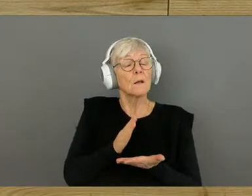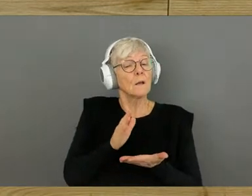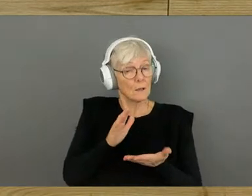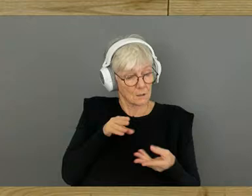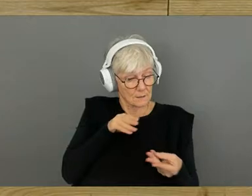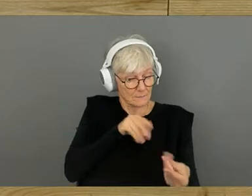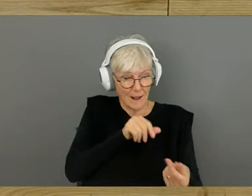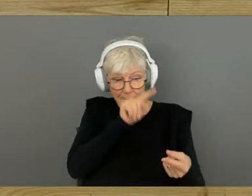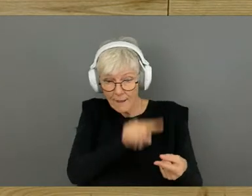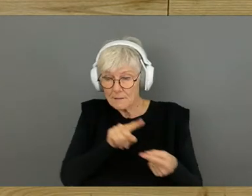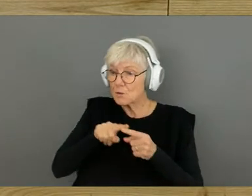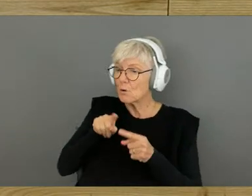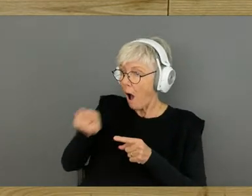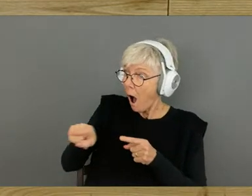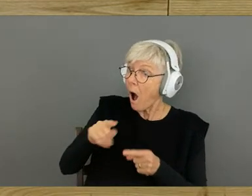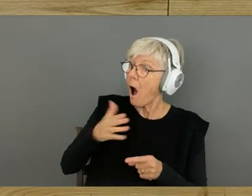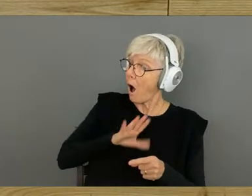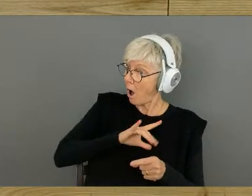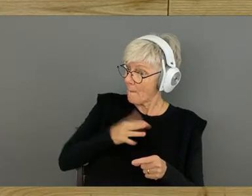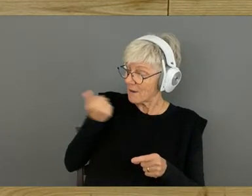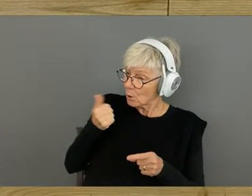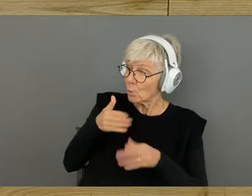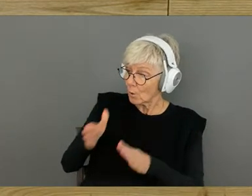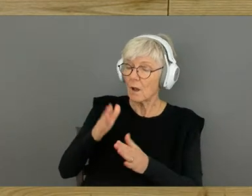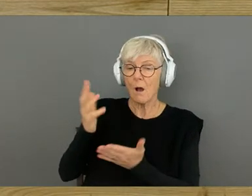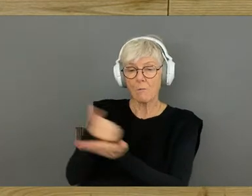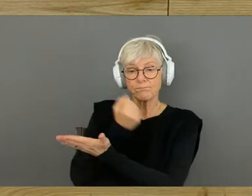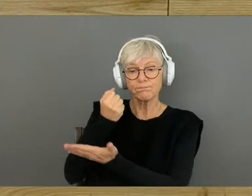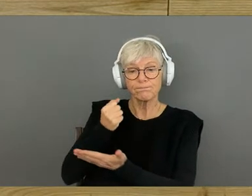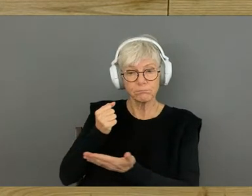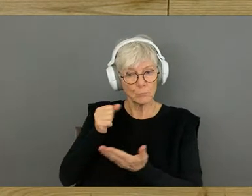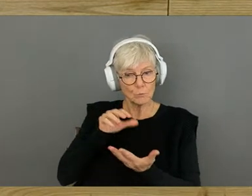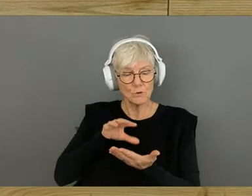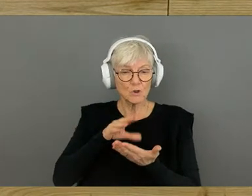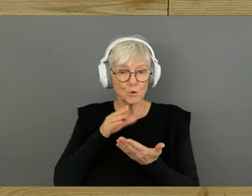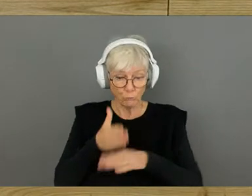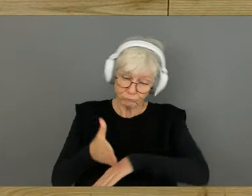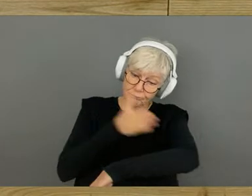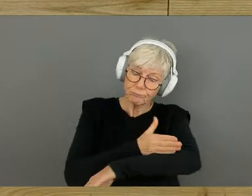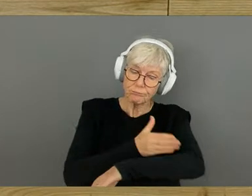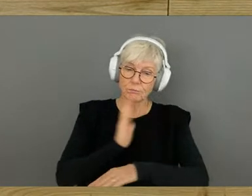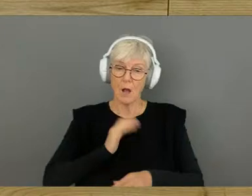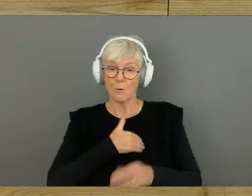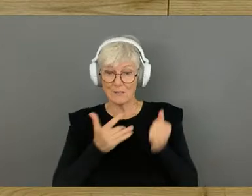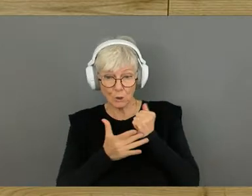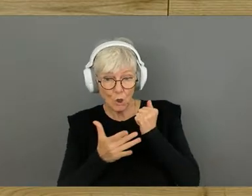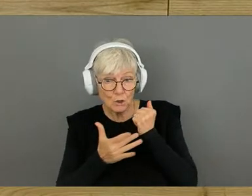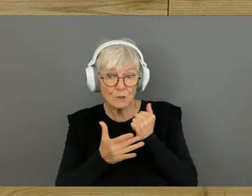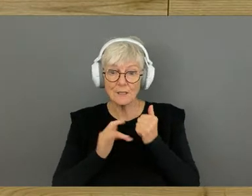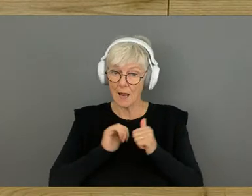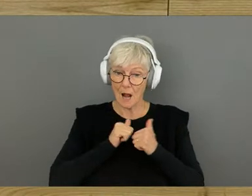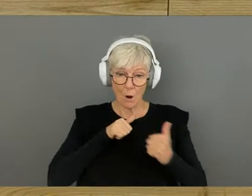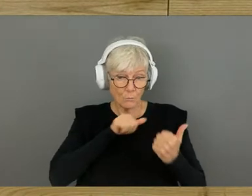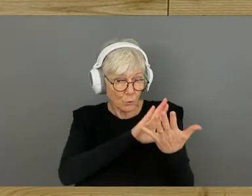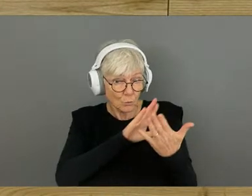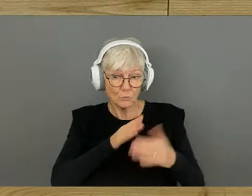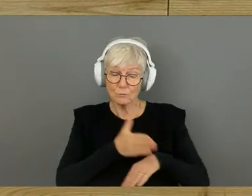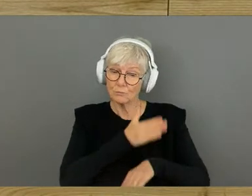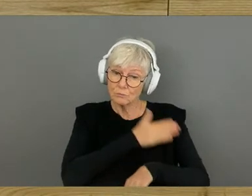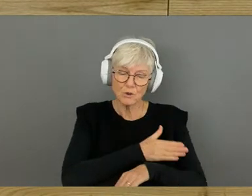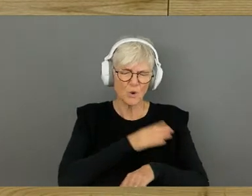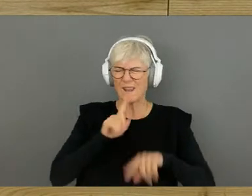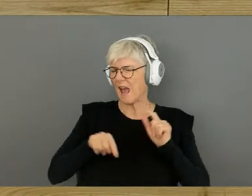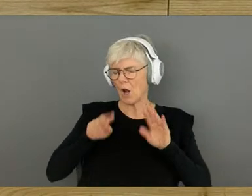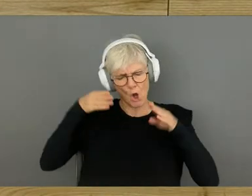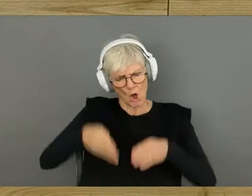So again, it's difficult to just look at 1 year. It's an entire program. And I was also